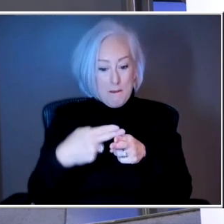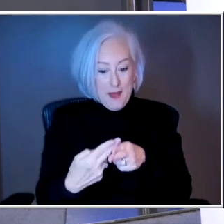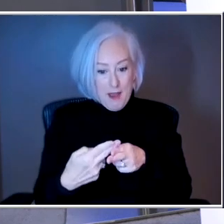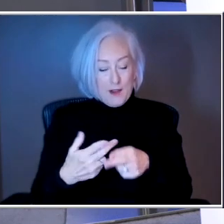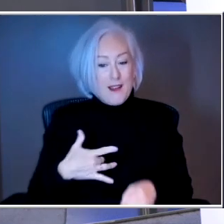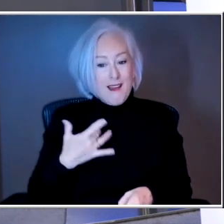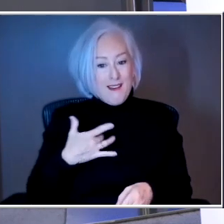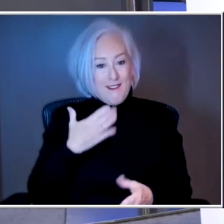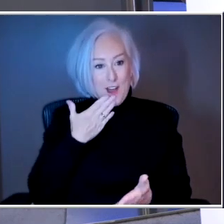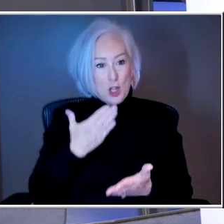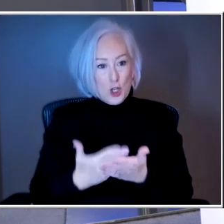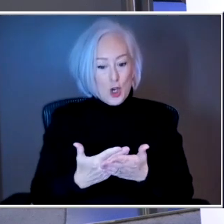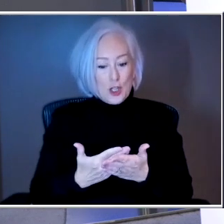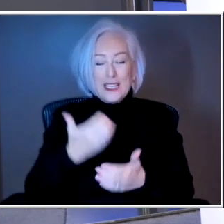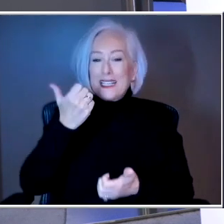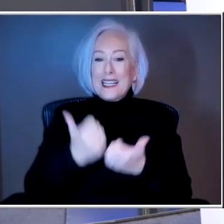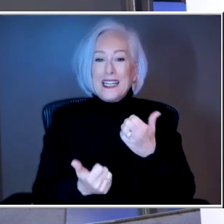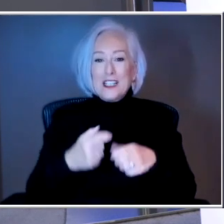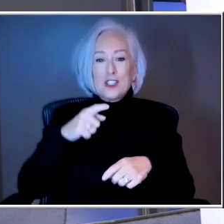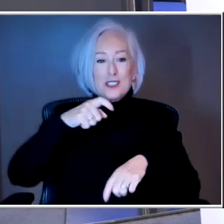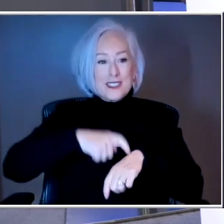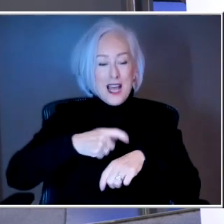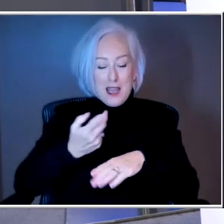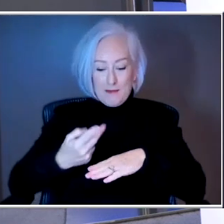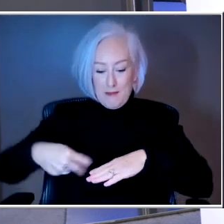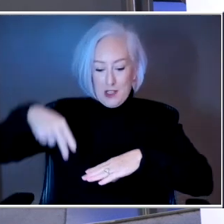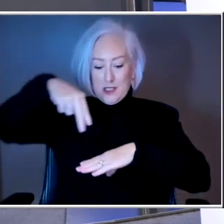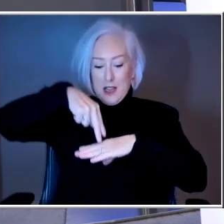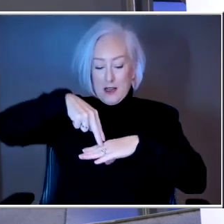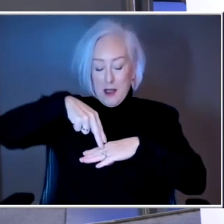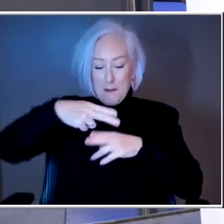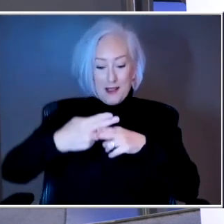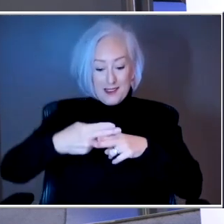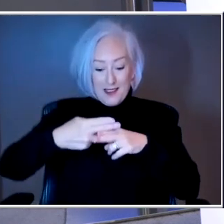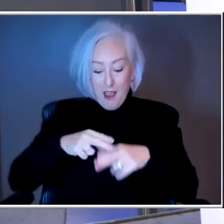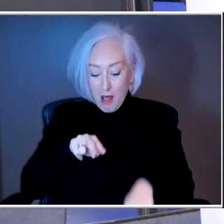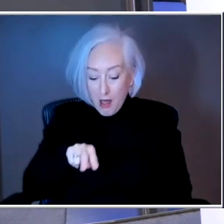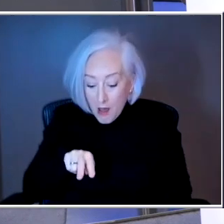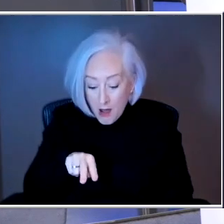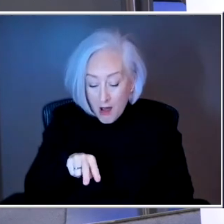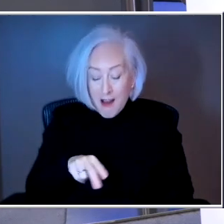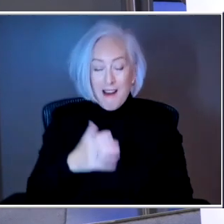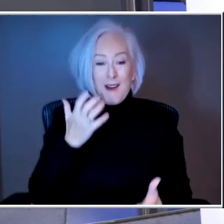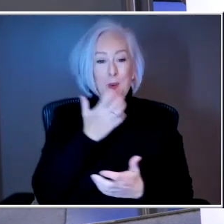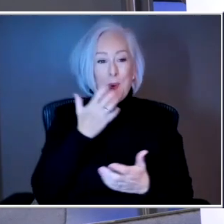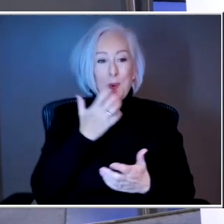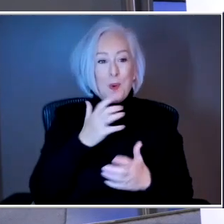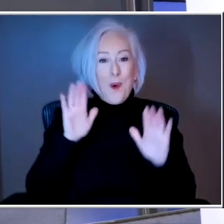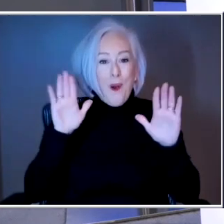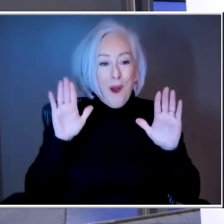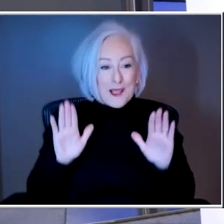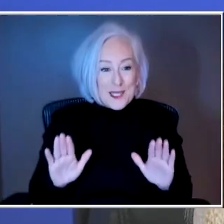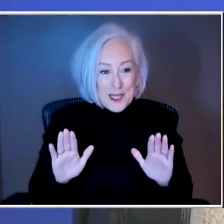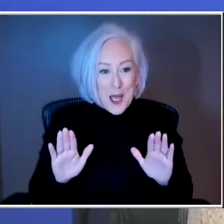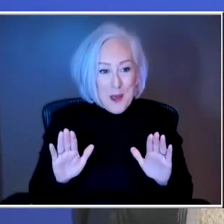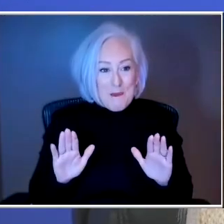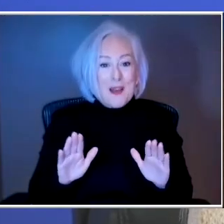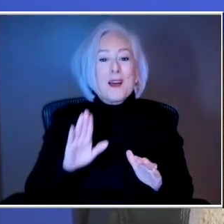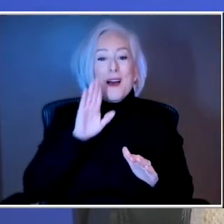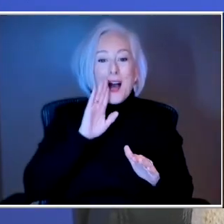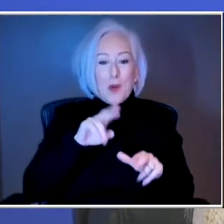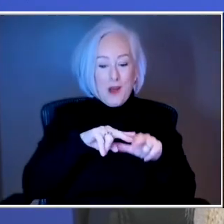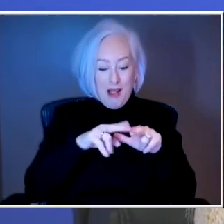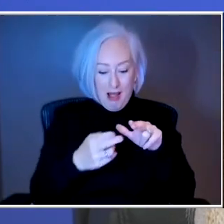stepped on the scale, it was like, OMG, this is awesome. I am going to get back down to where I need to